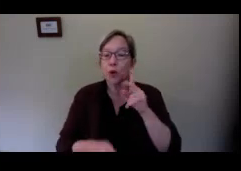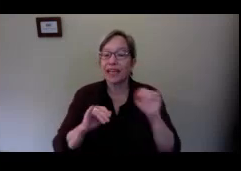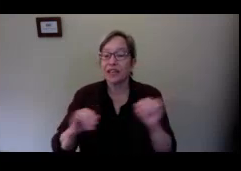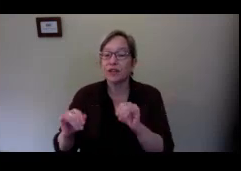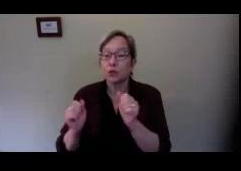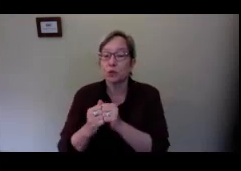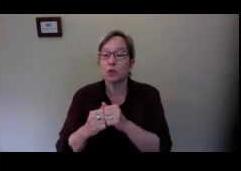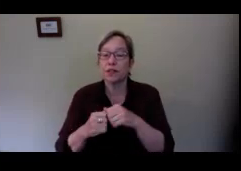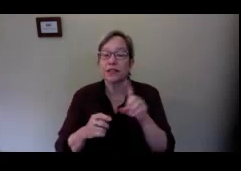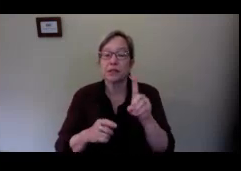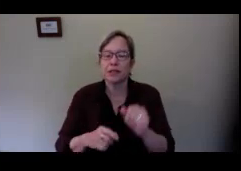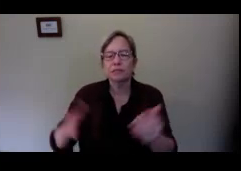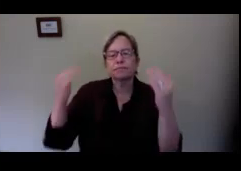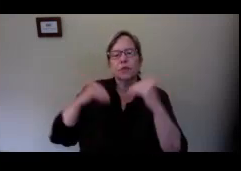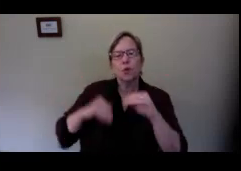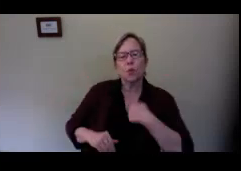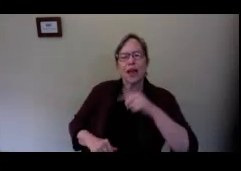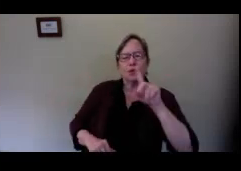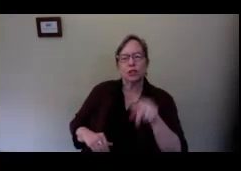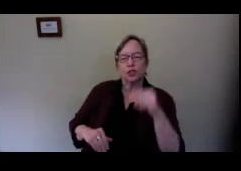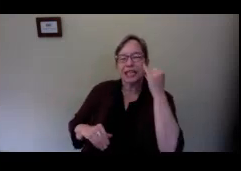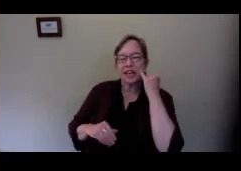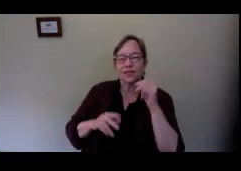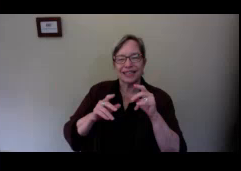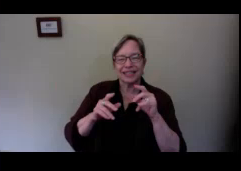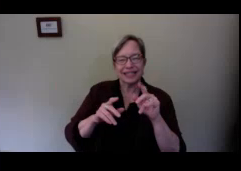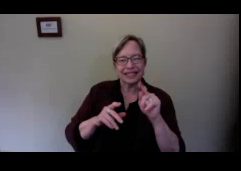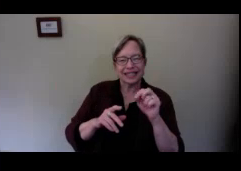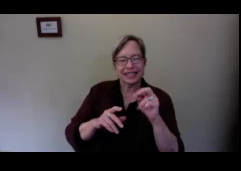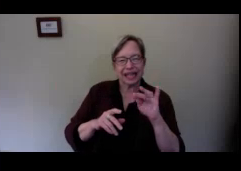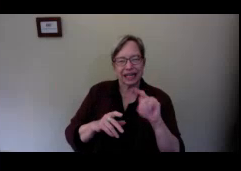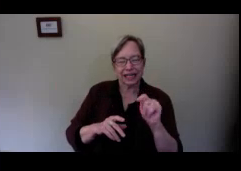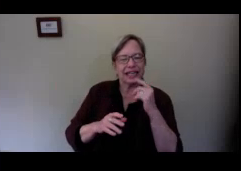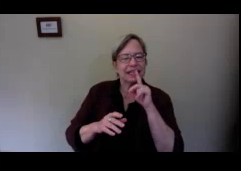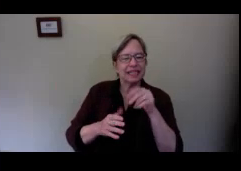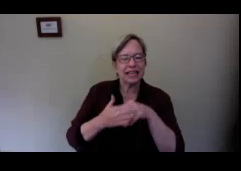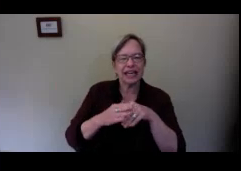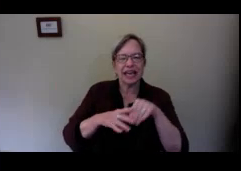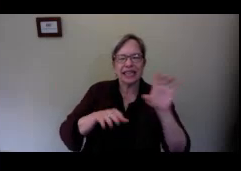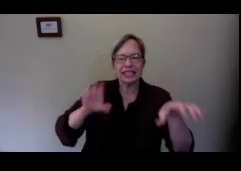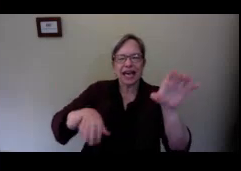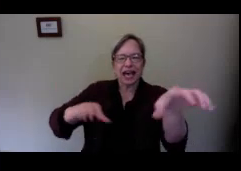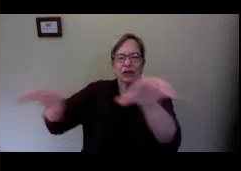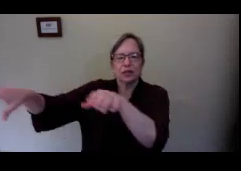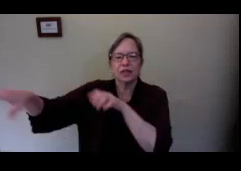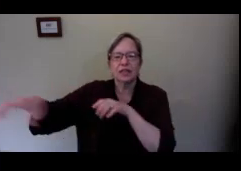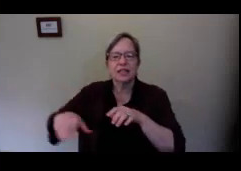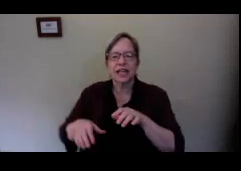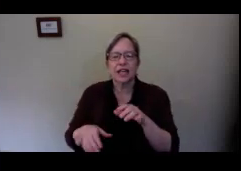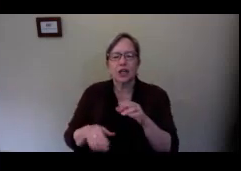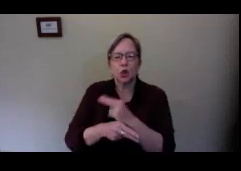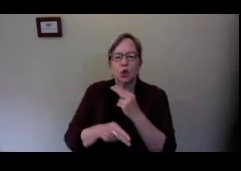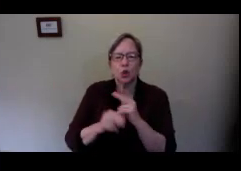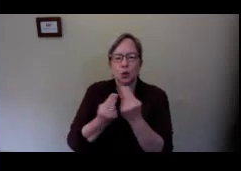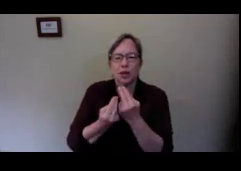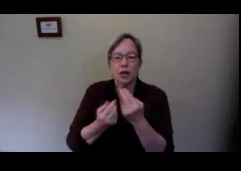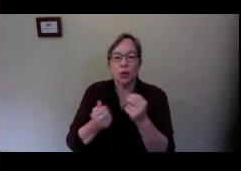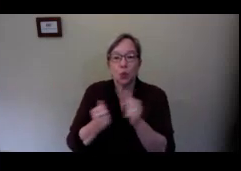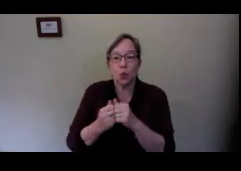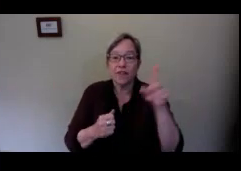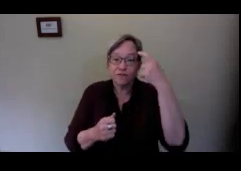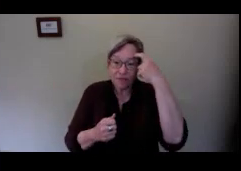So sure. if a tenant is in a scattered site unit with federally paid housing assistance, the landlord must